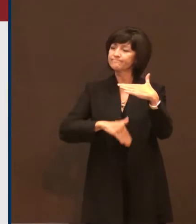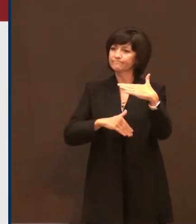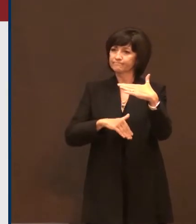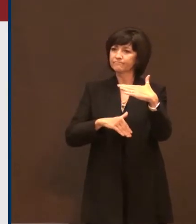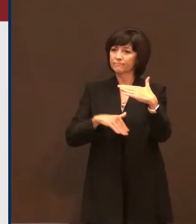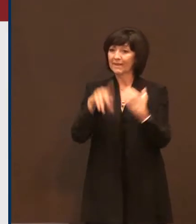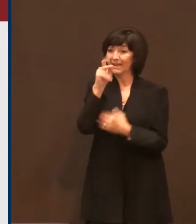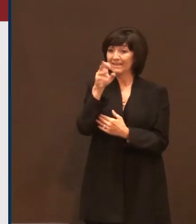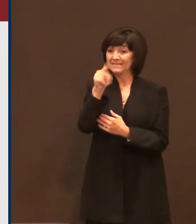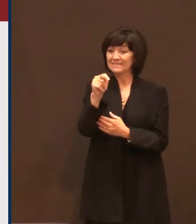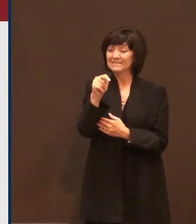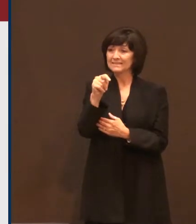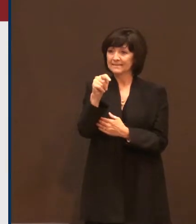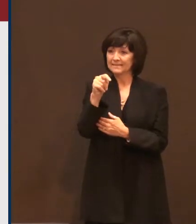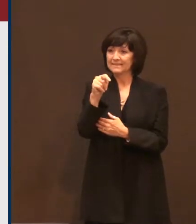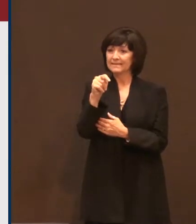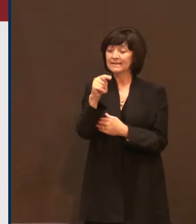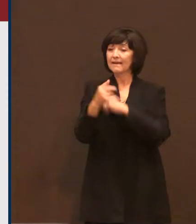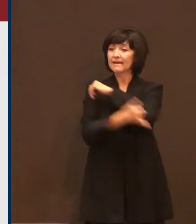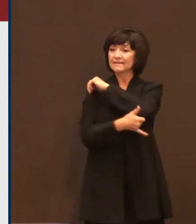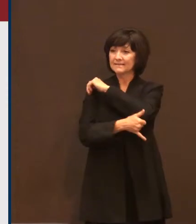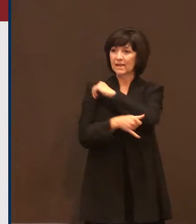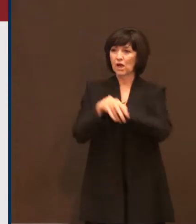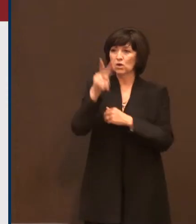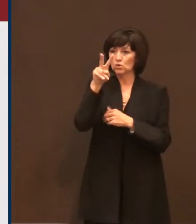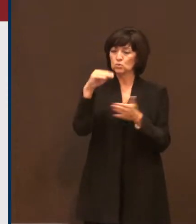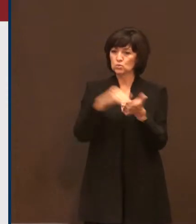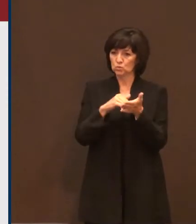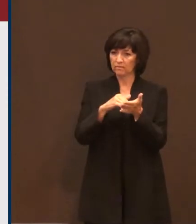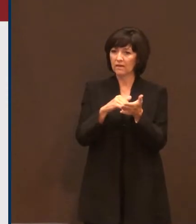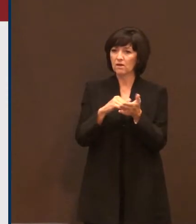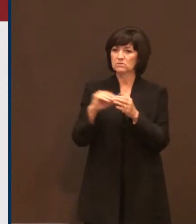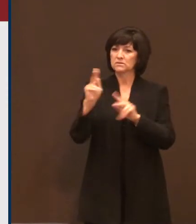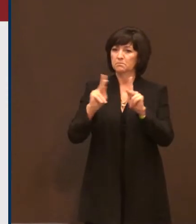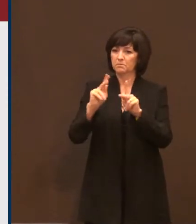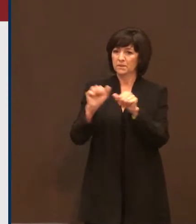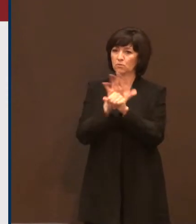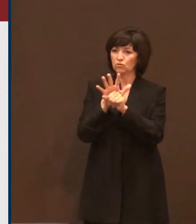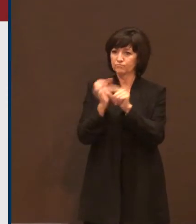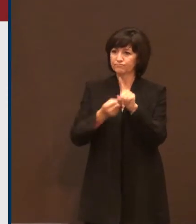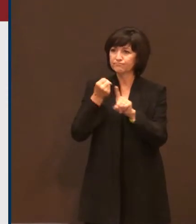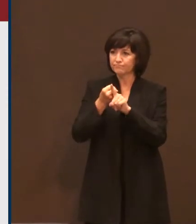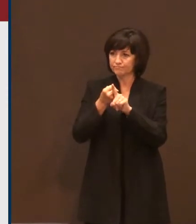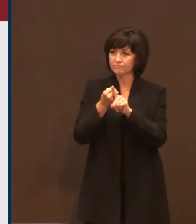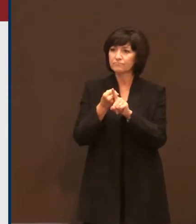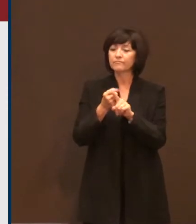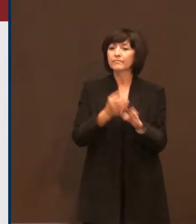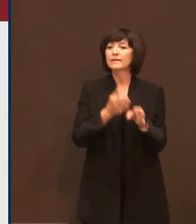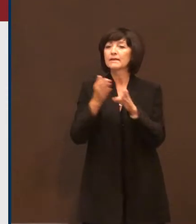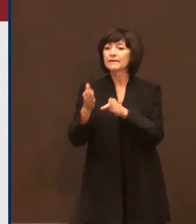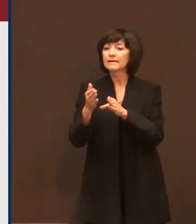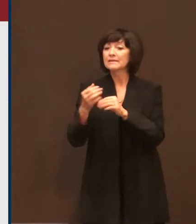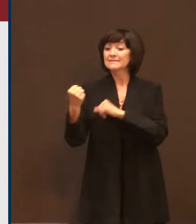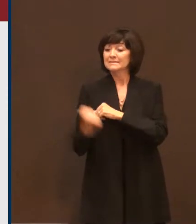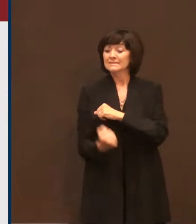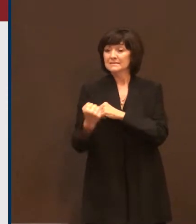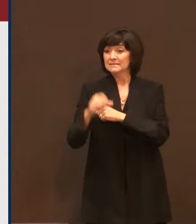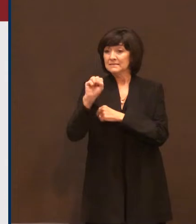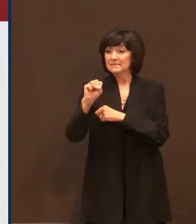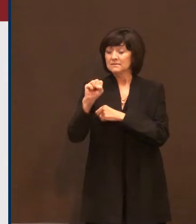2,000 positive cases for Kent County. Again, pretty steady there. There's been a little bit of an uptick in Kent County, and